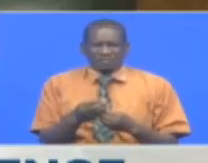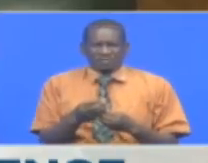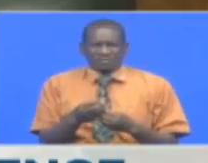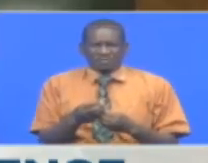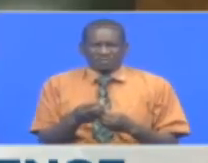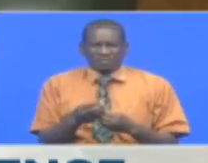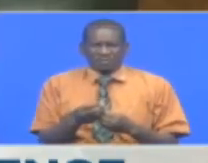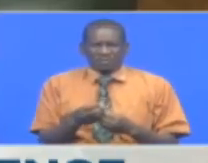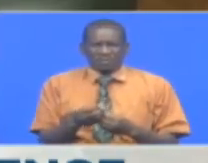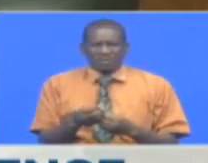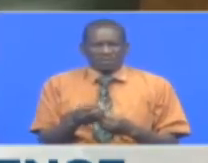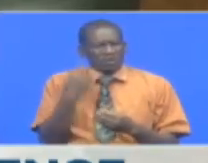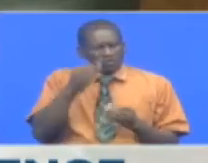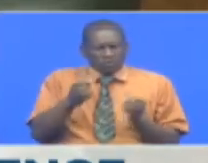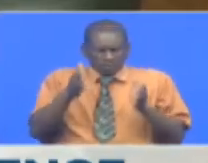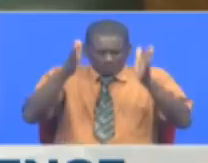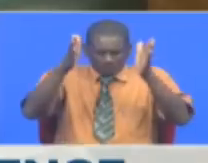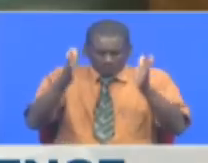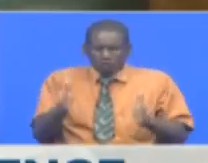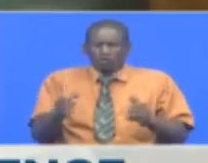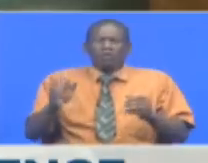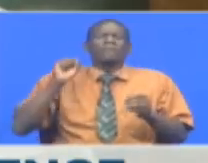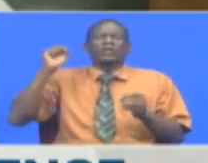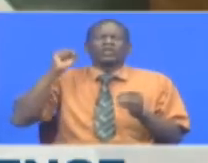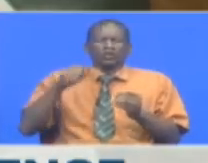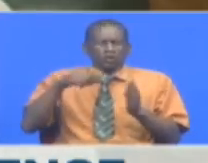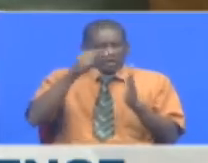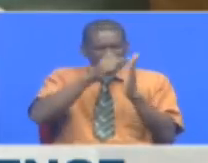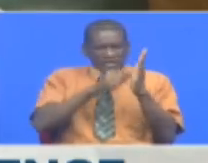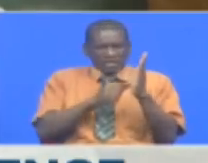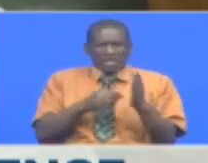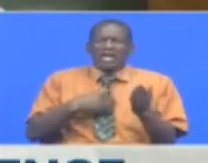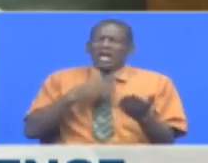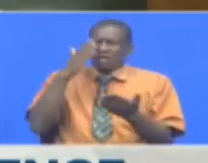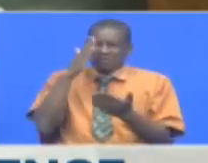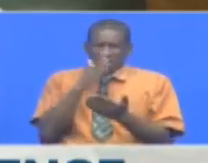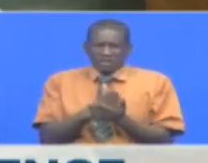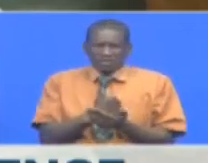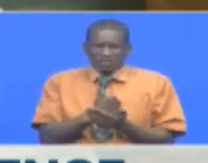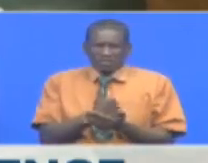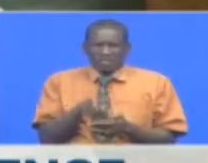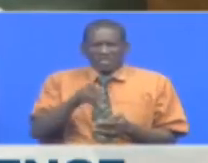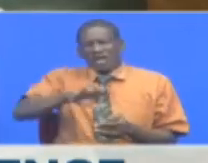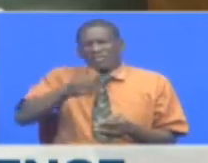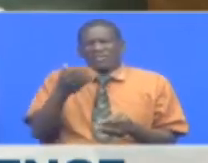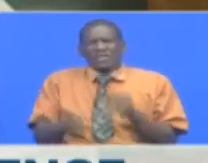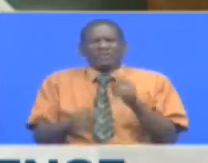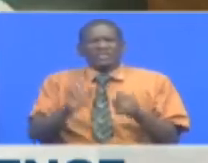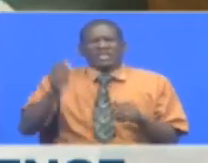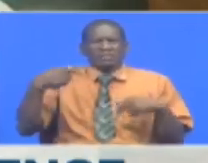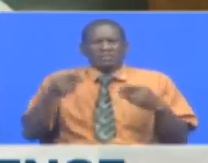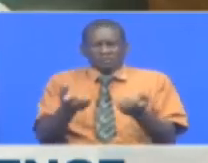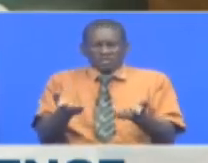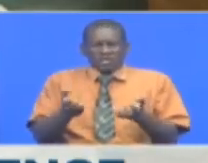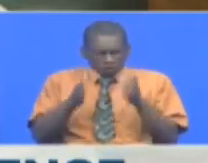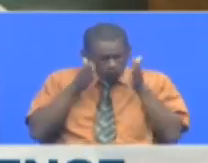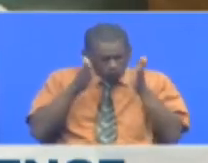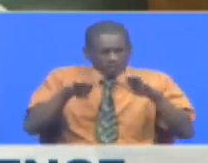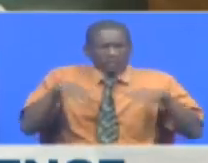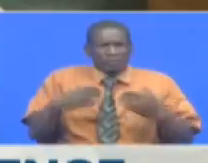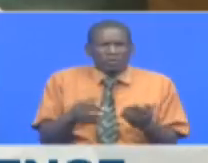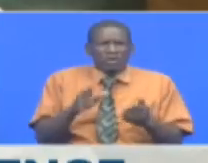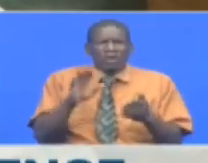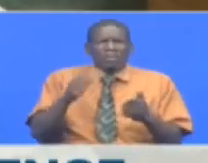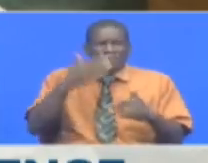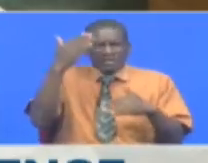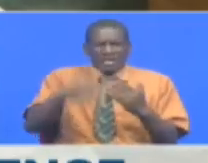over personal political agendas. And I believe these are the things that Kenyans need to look for. But at the end of the day, it